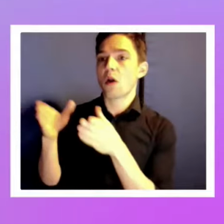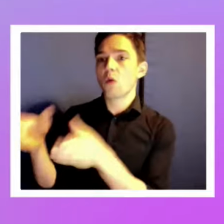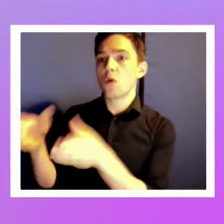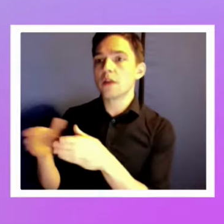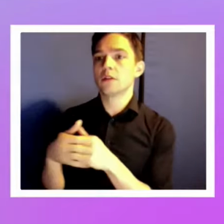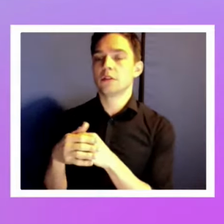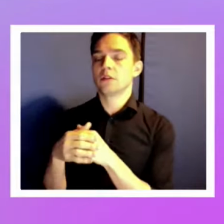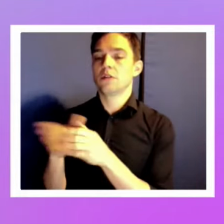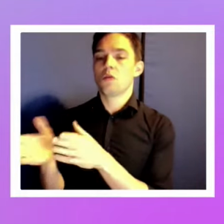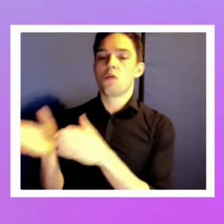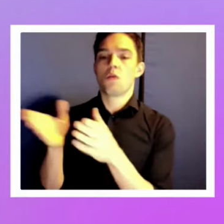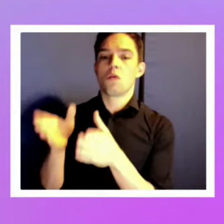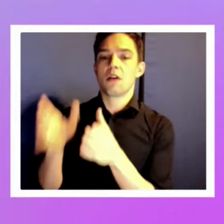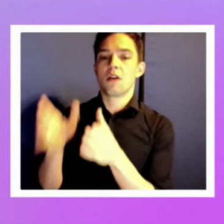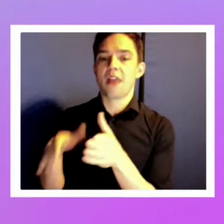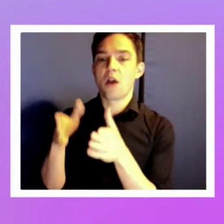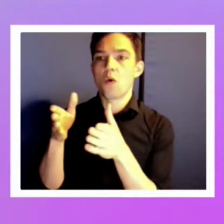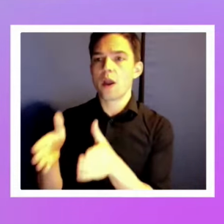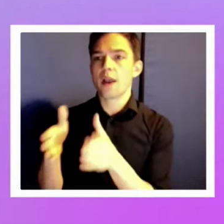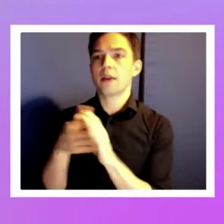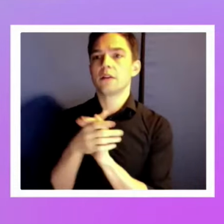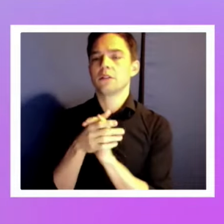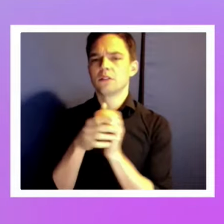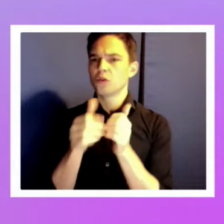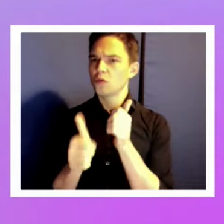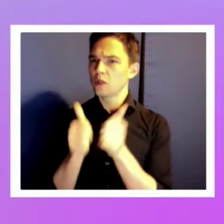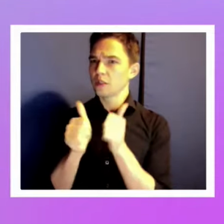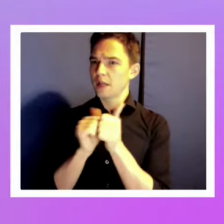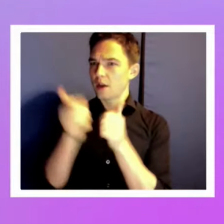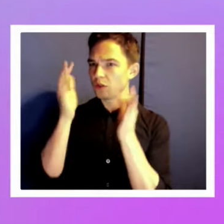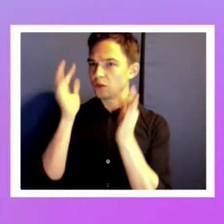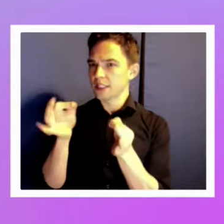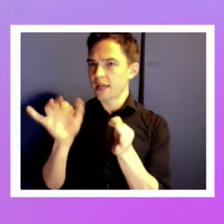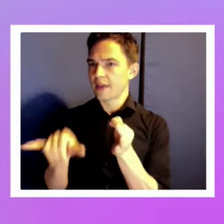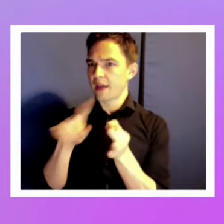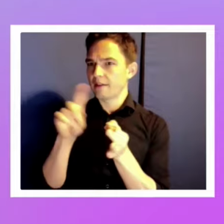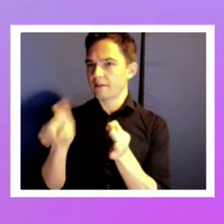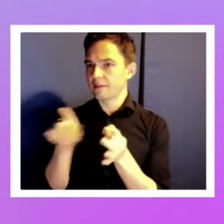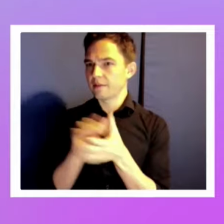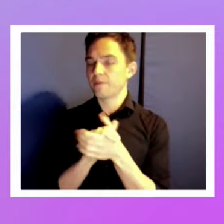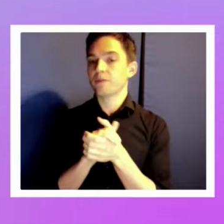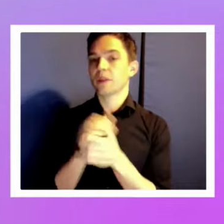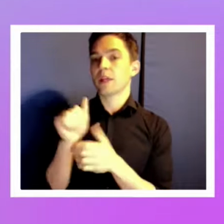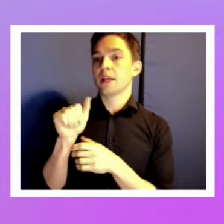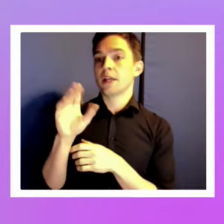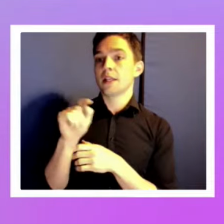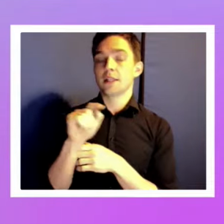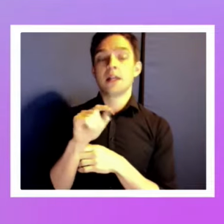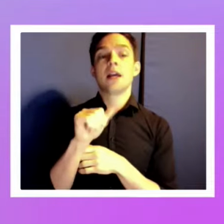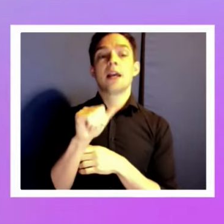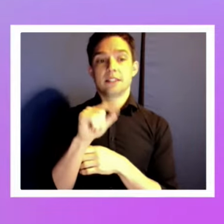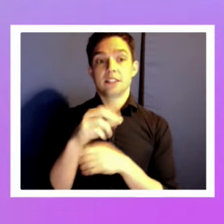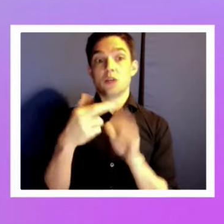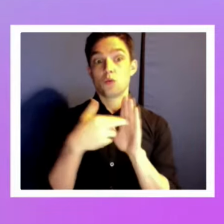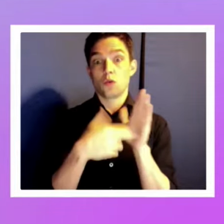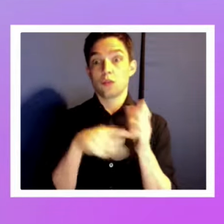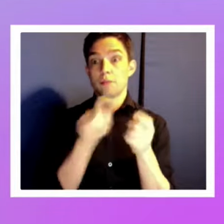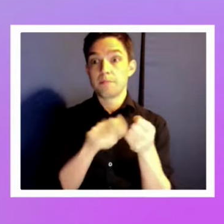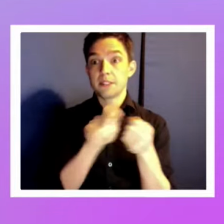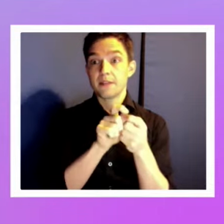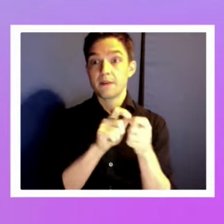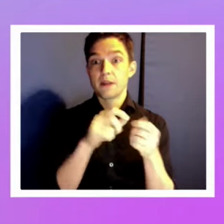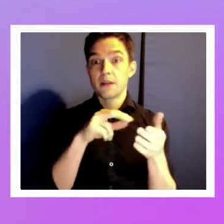this other way. Which is it? How do you decide that? ACT rules are purposely written to try to